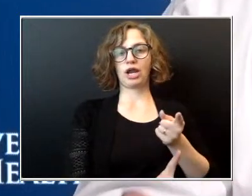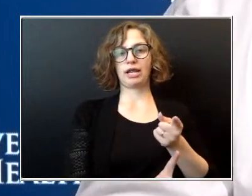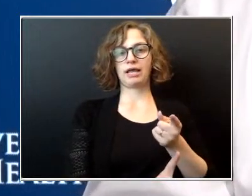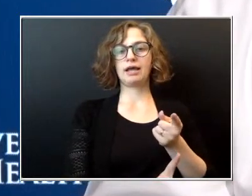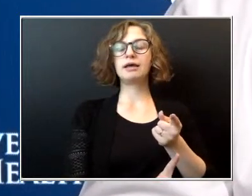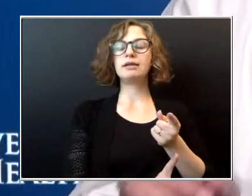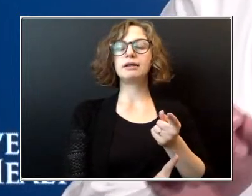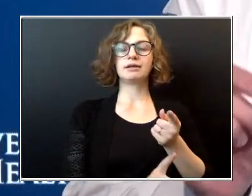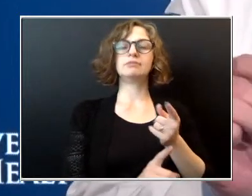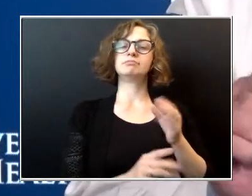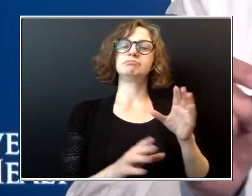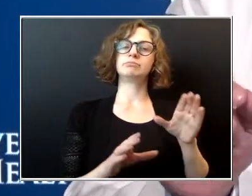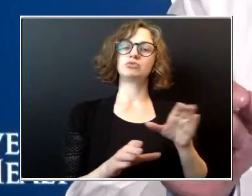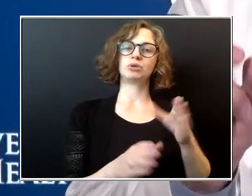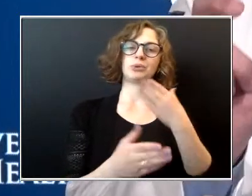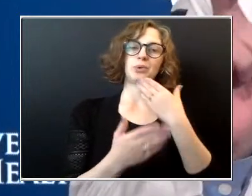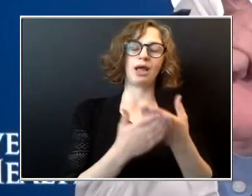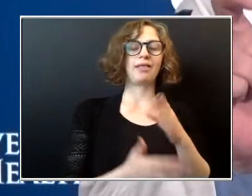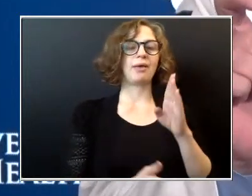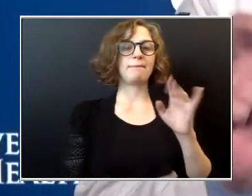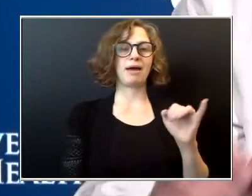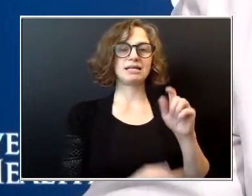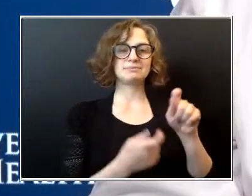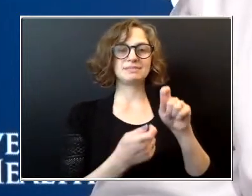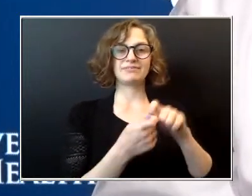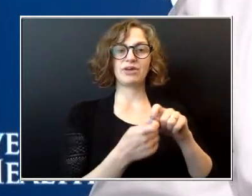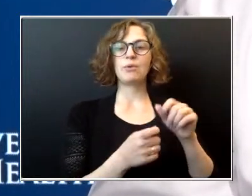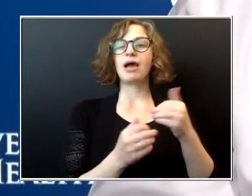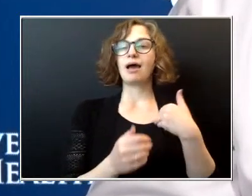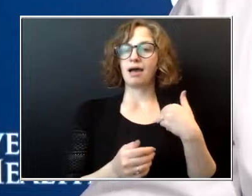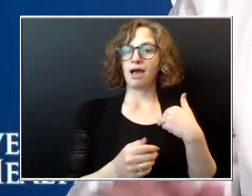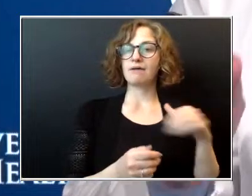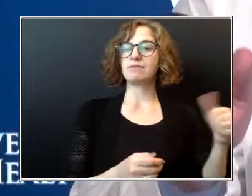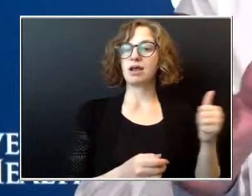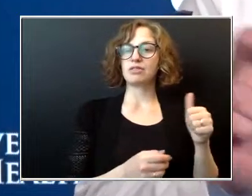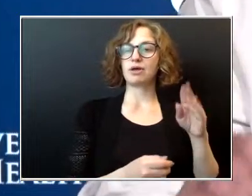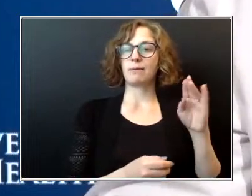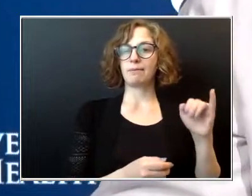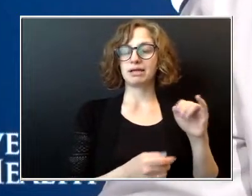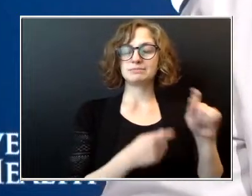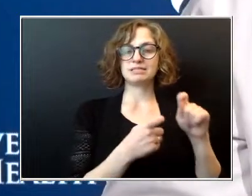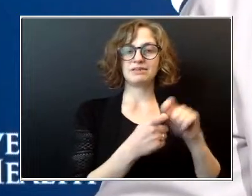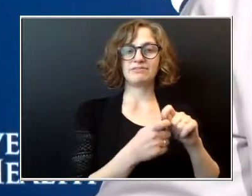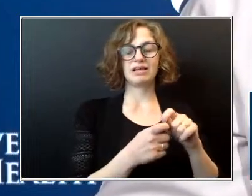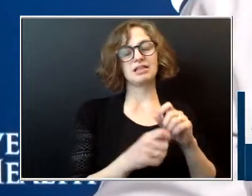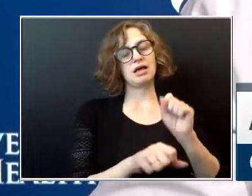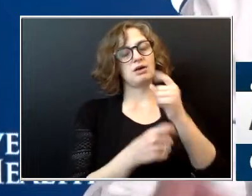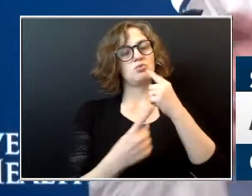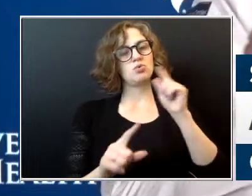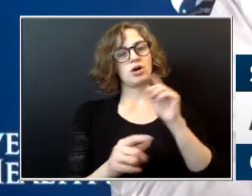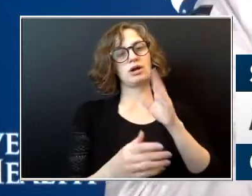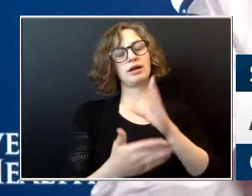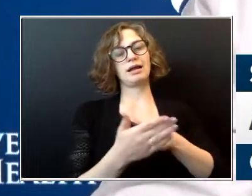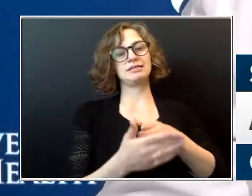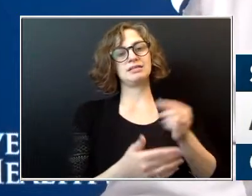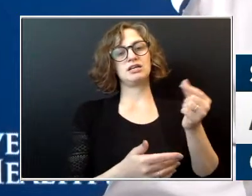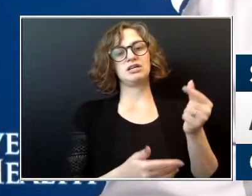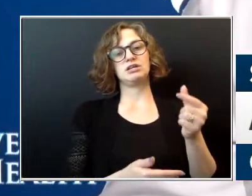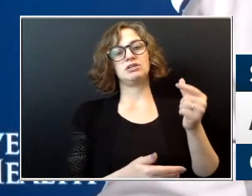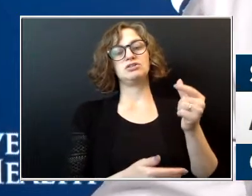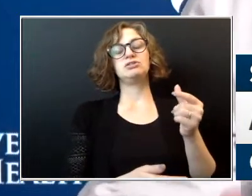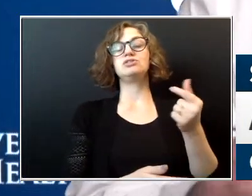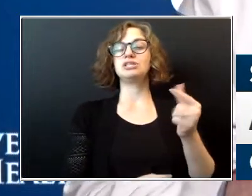and the bispecific. And we have another bispecific that work against GPRC5D, but we are expecting there is going to be a new CAR T that works against